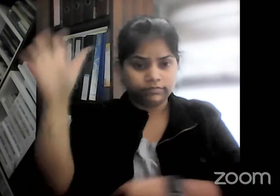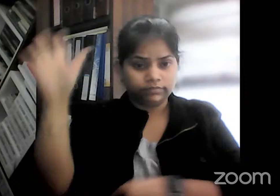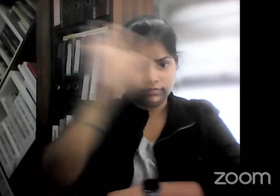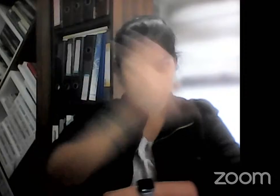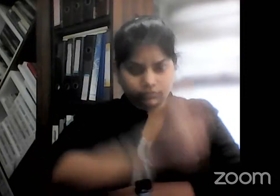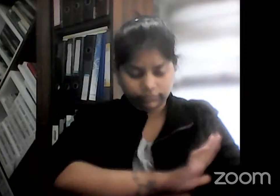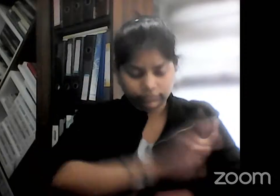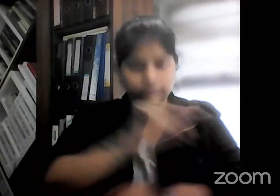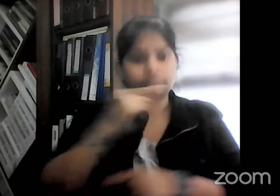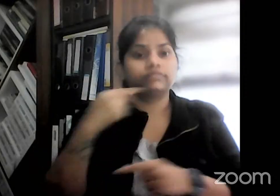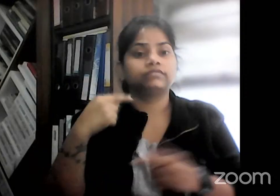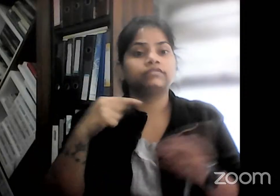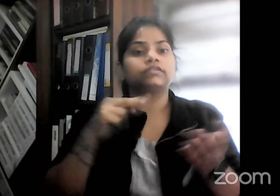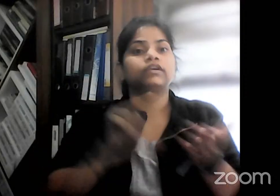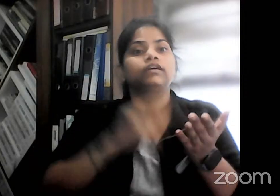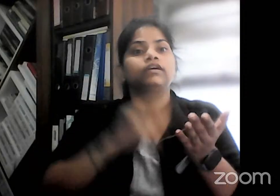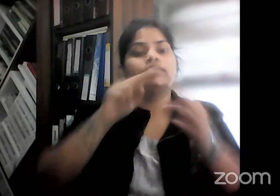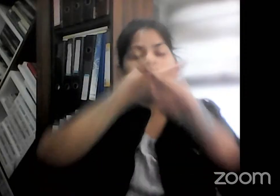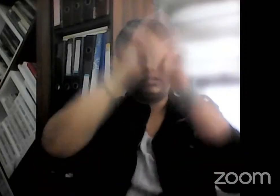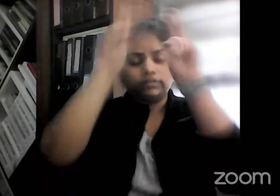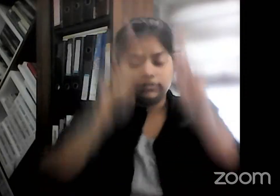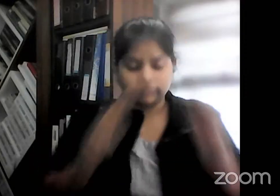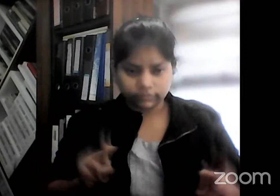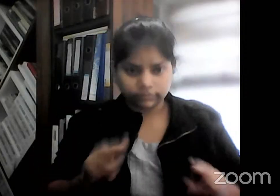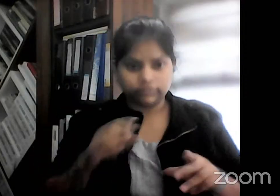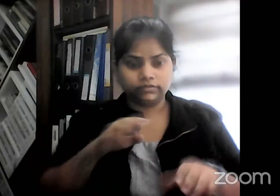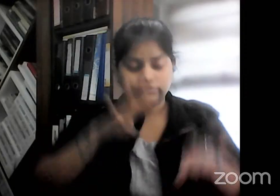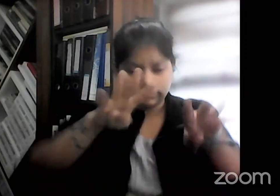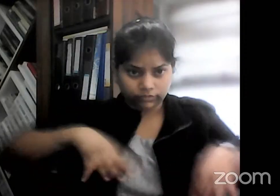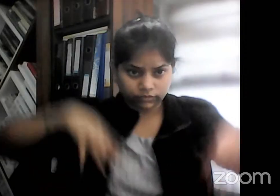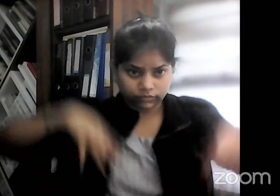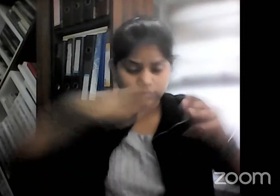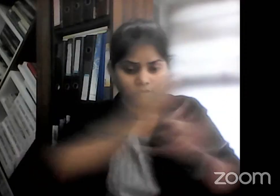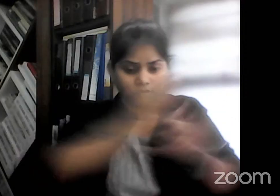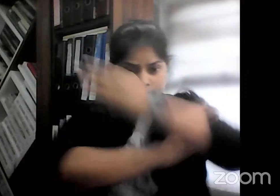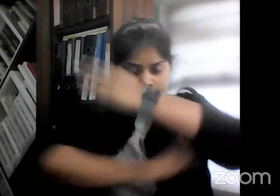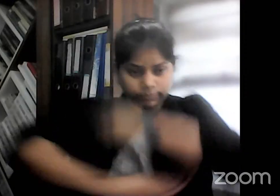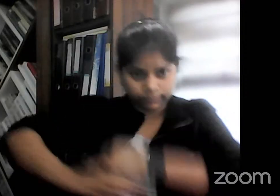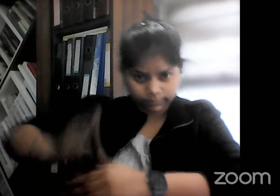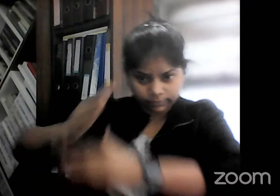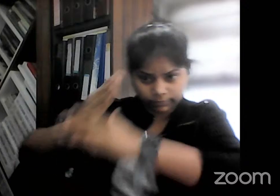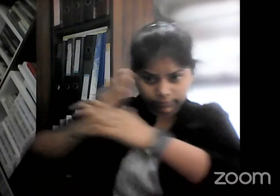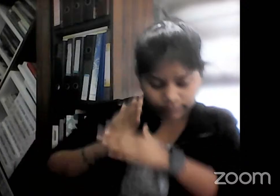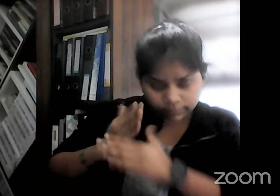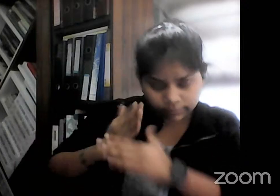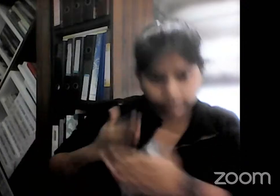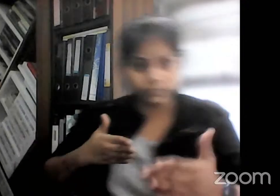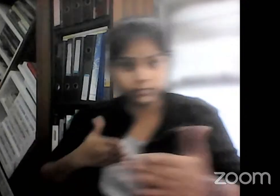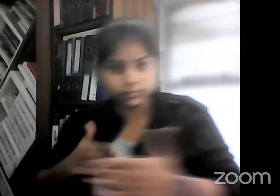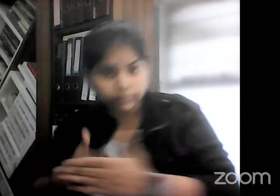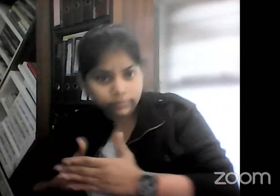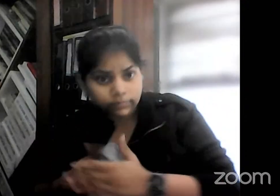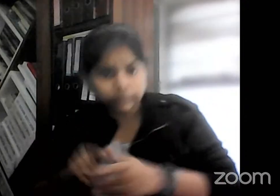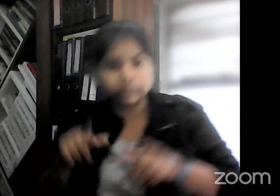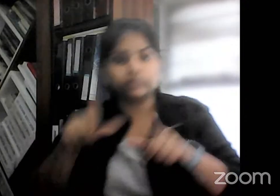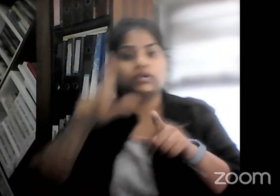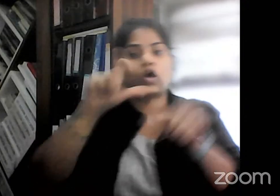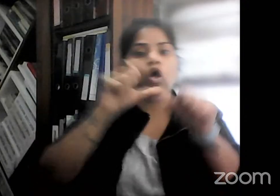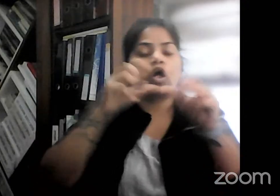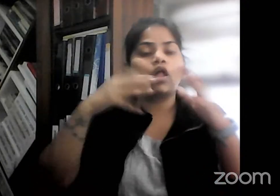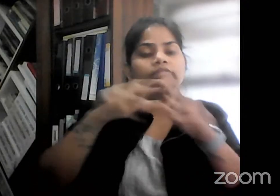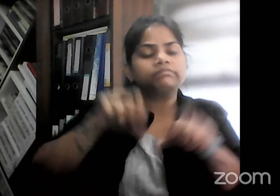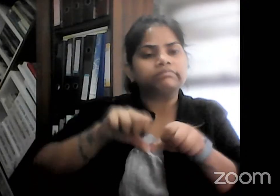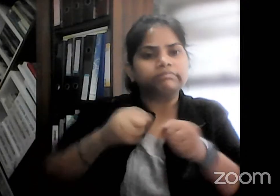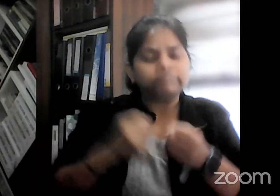conference on disability, resistance, disruption, and transgression. Our first session, technical